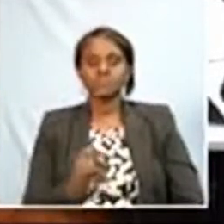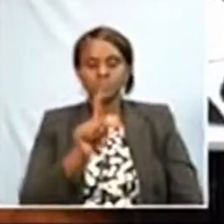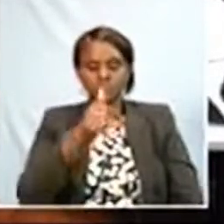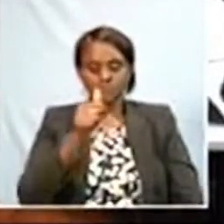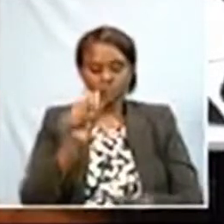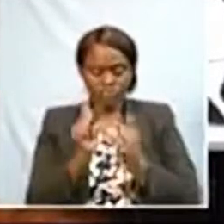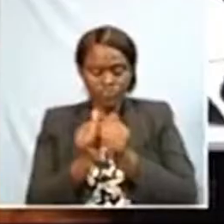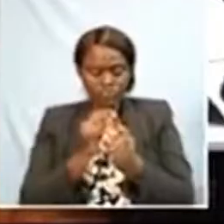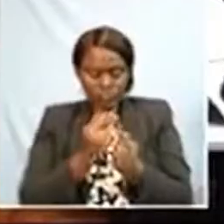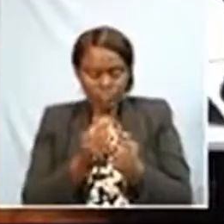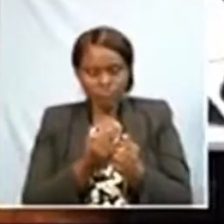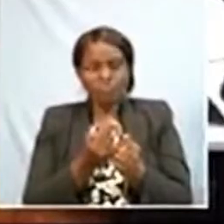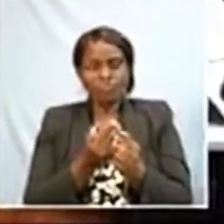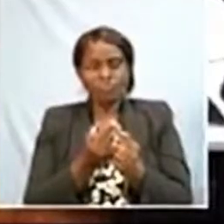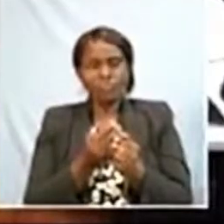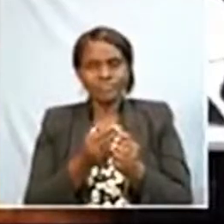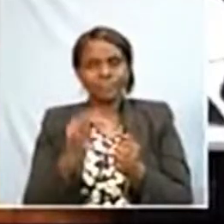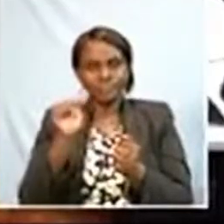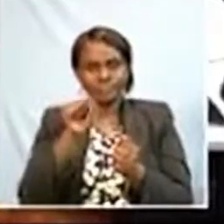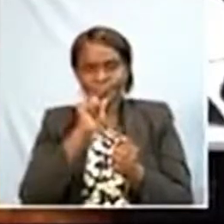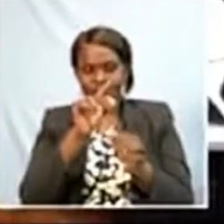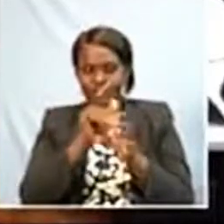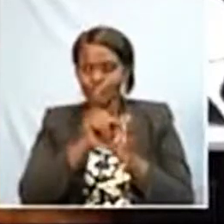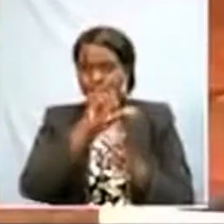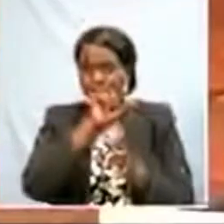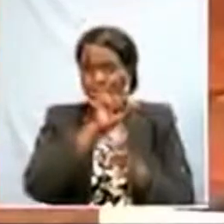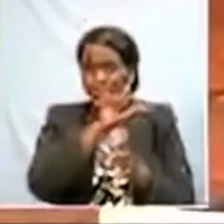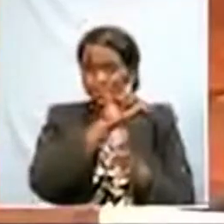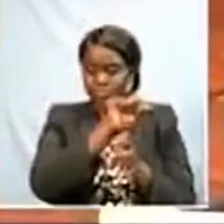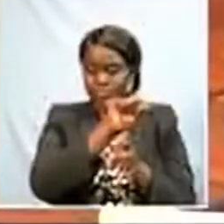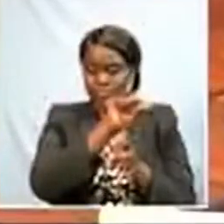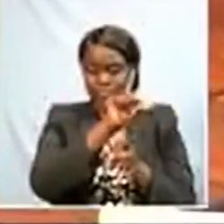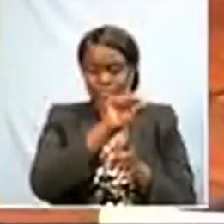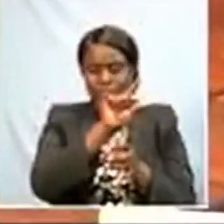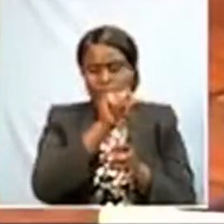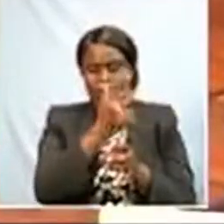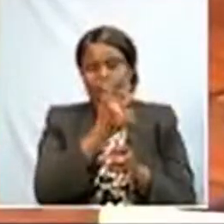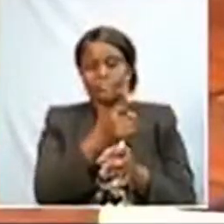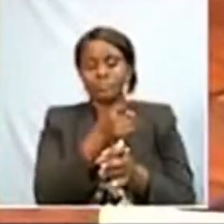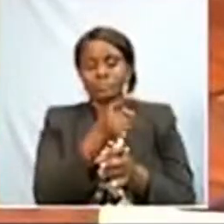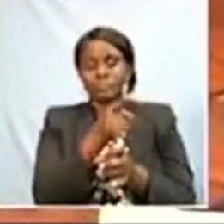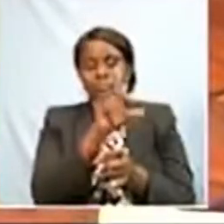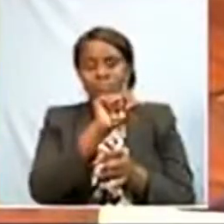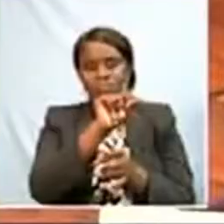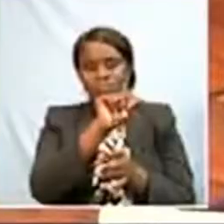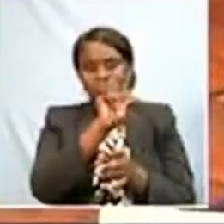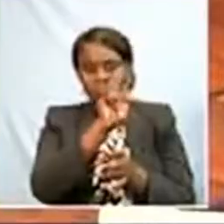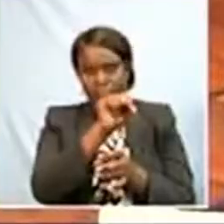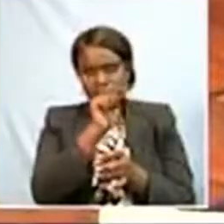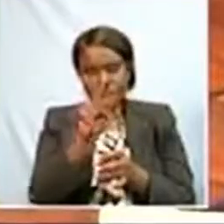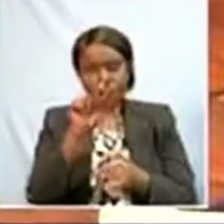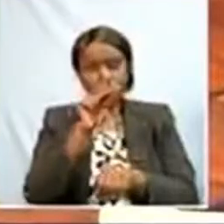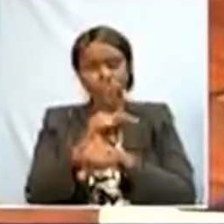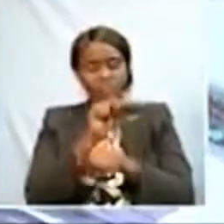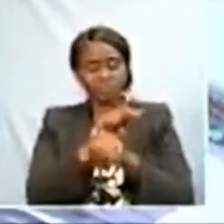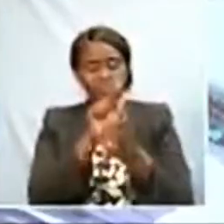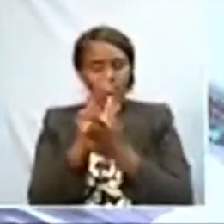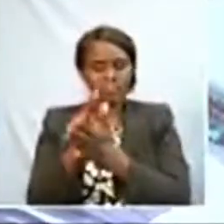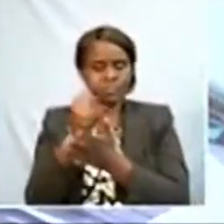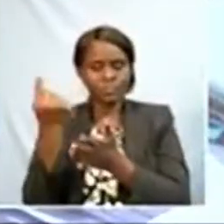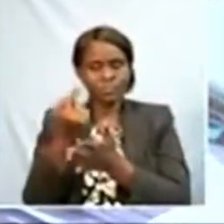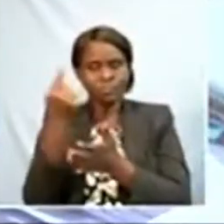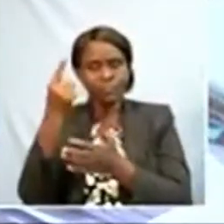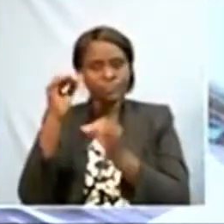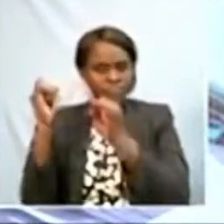moving with us? Yes, that Chair. in 2023, 22 projects were approved. Only 1